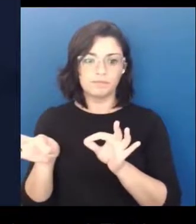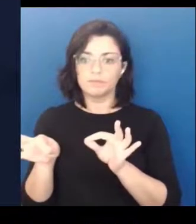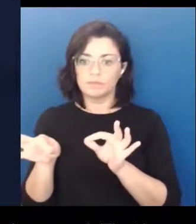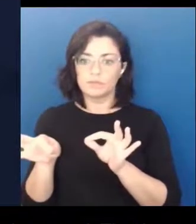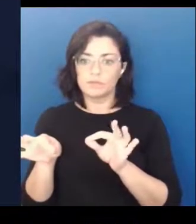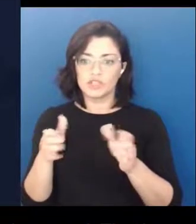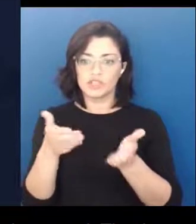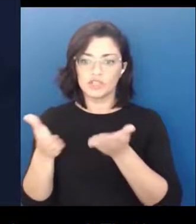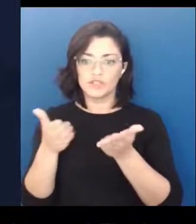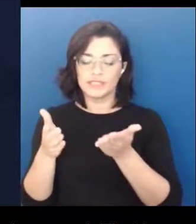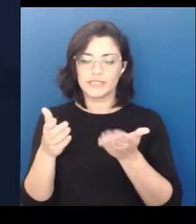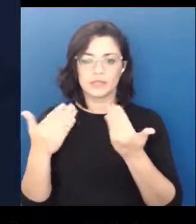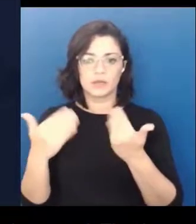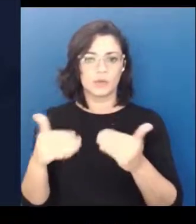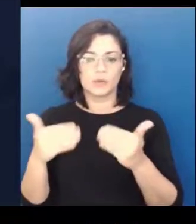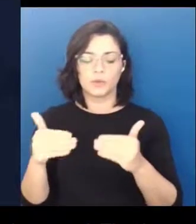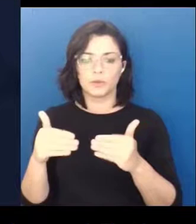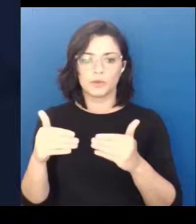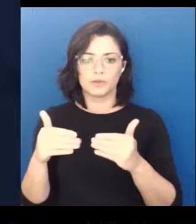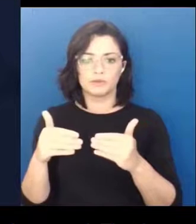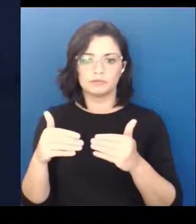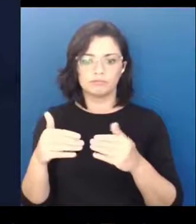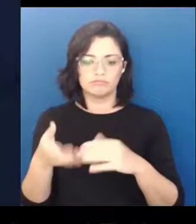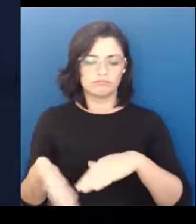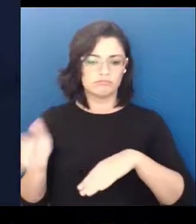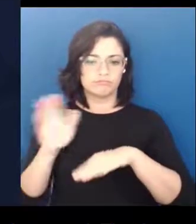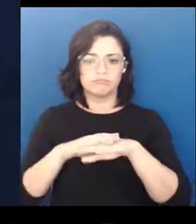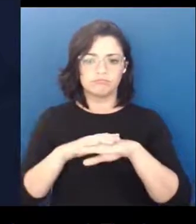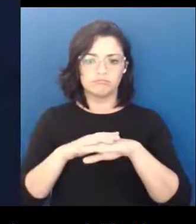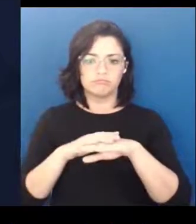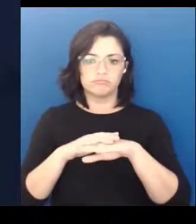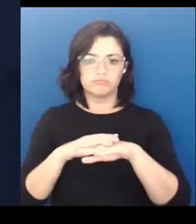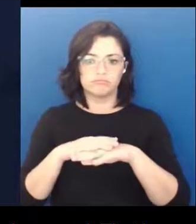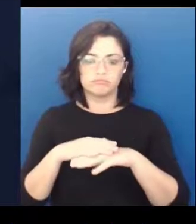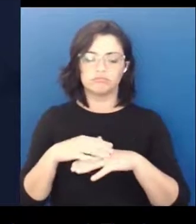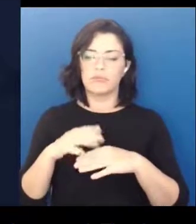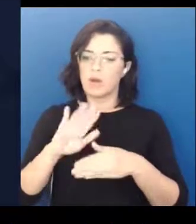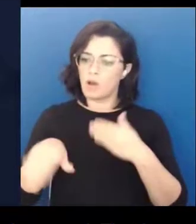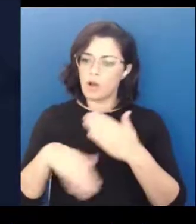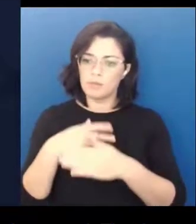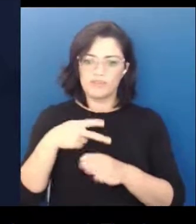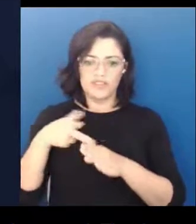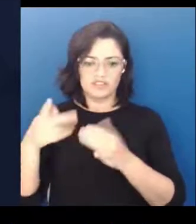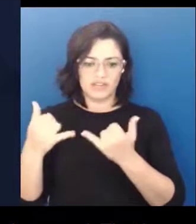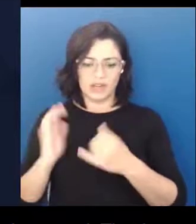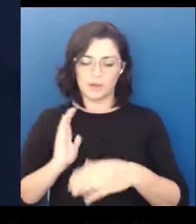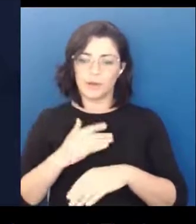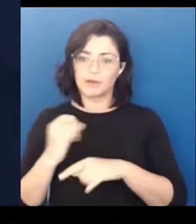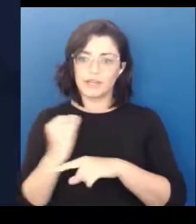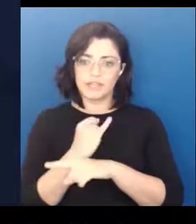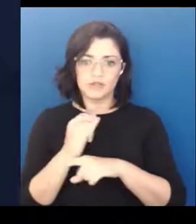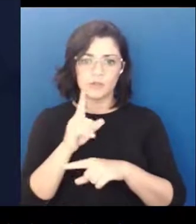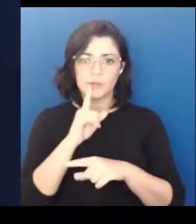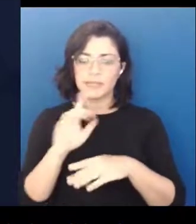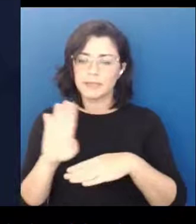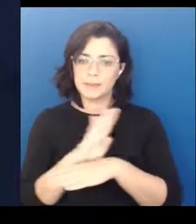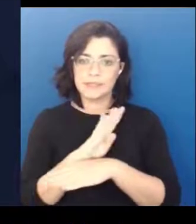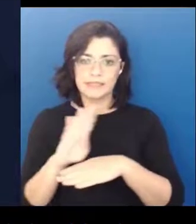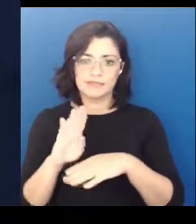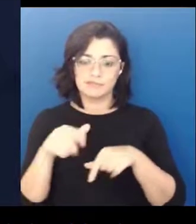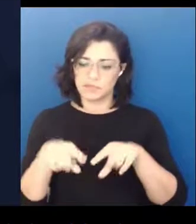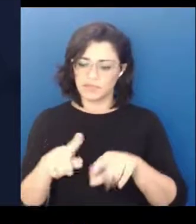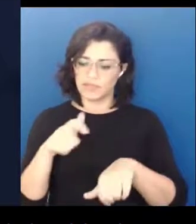industry very, very busy. During this time, it has been difficult to keep up with all of the activities that the Global Alliance